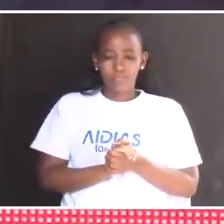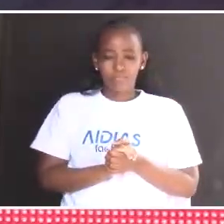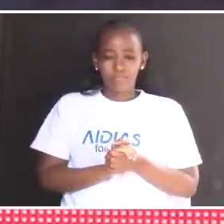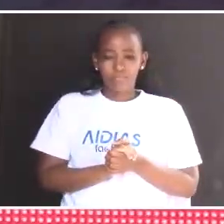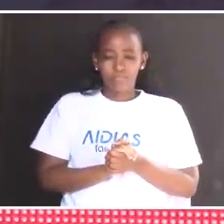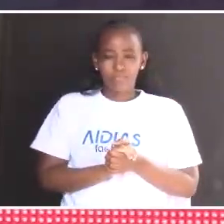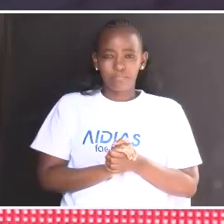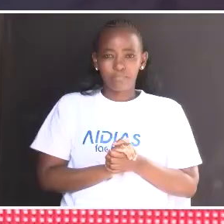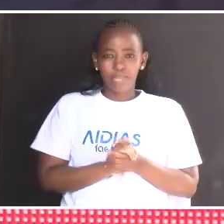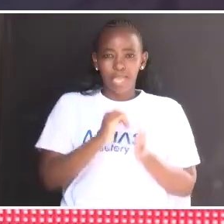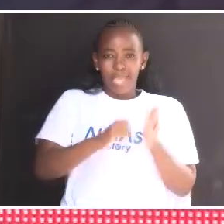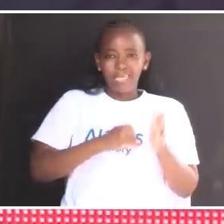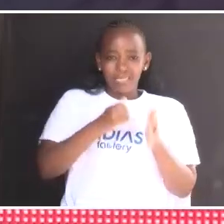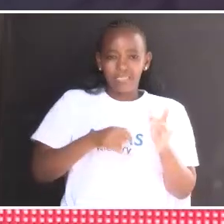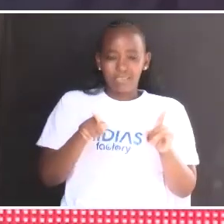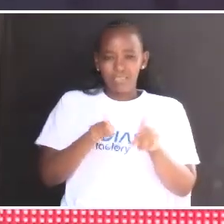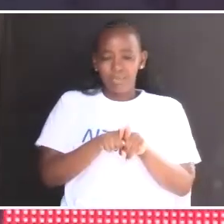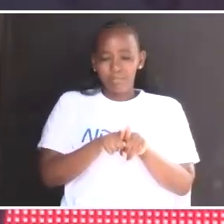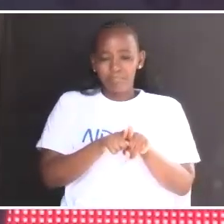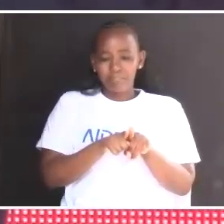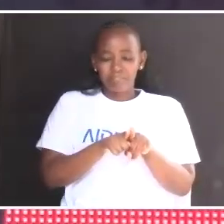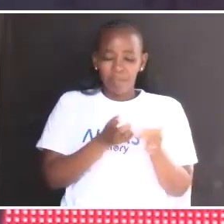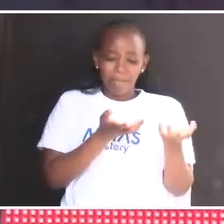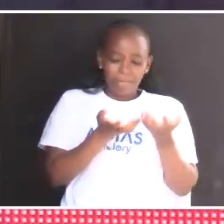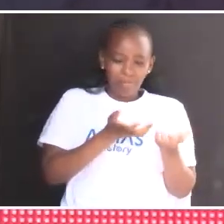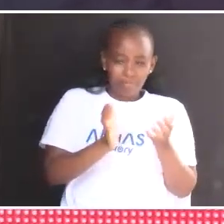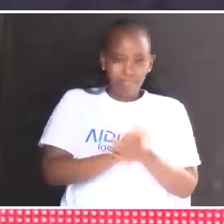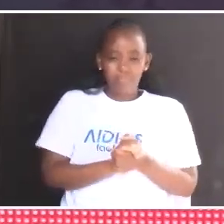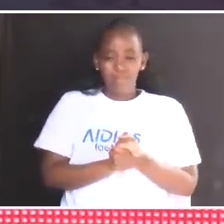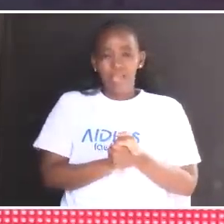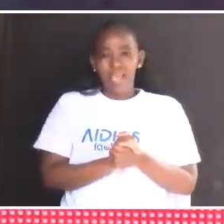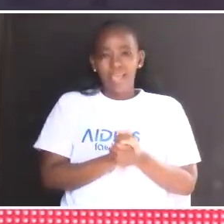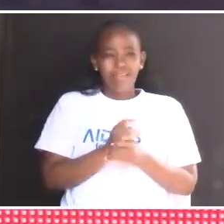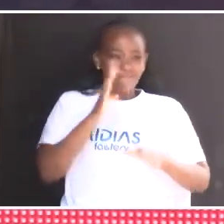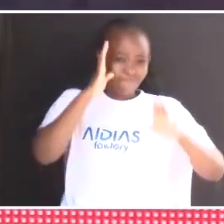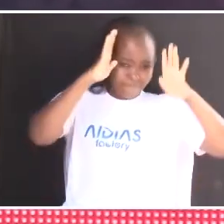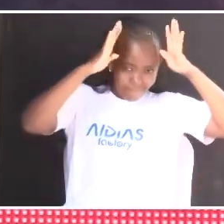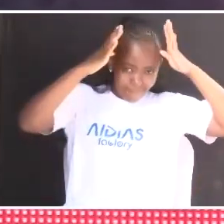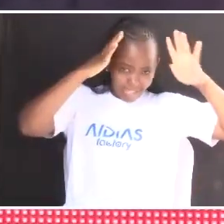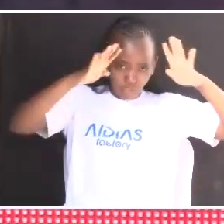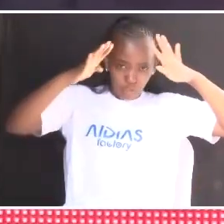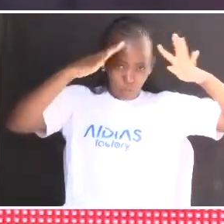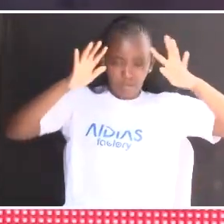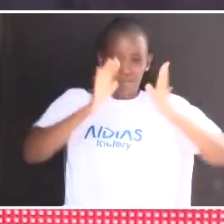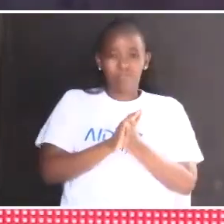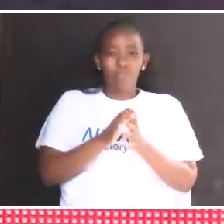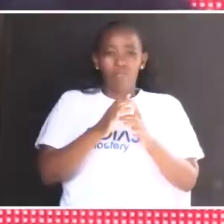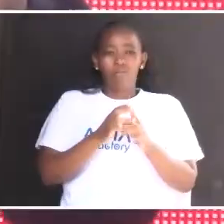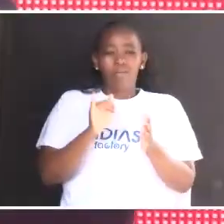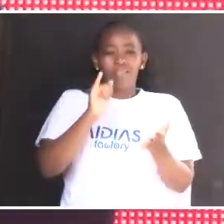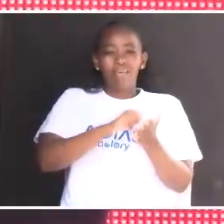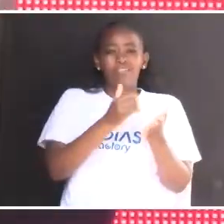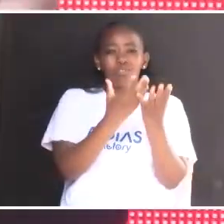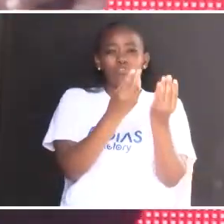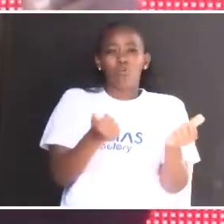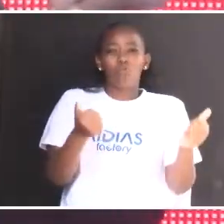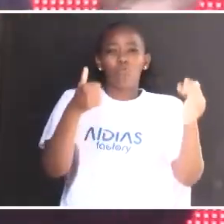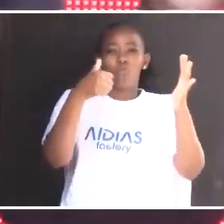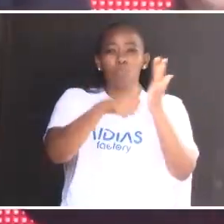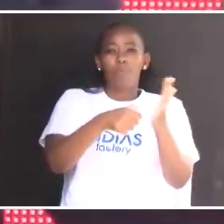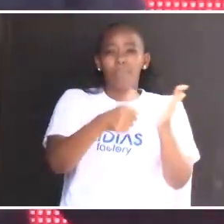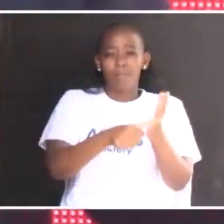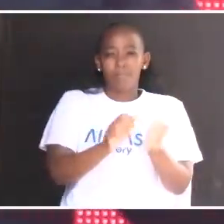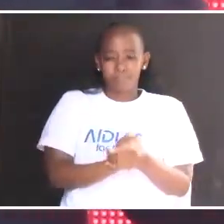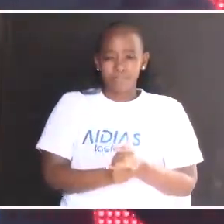applies in industry, like I've said. It is an invention that solves a